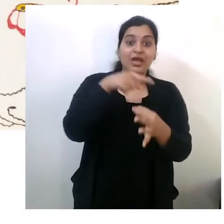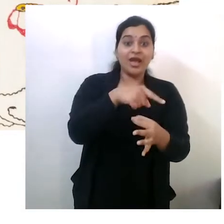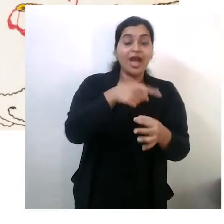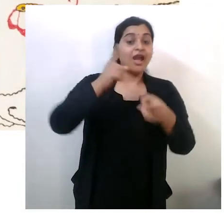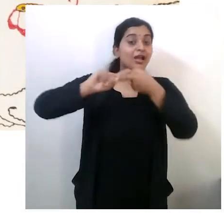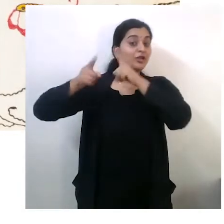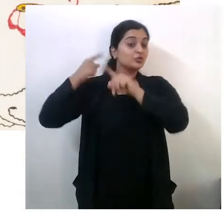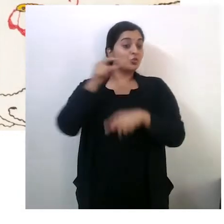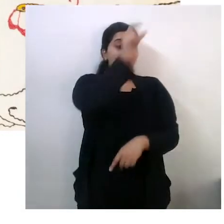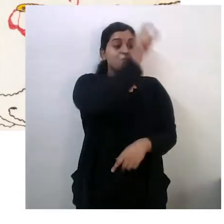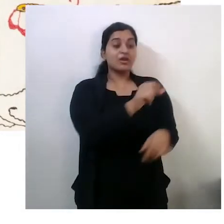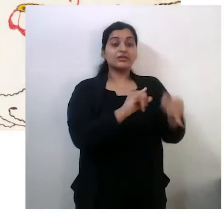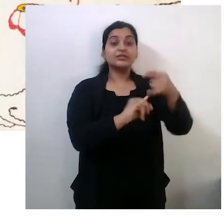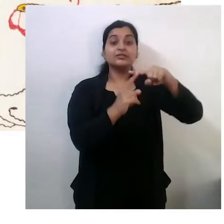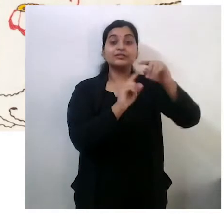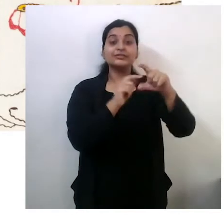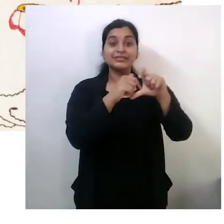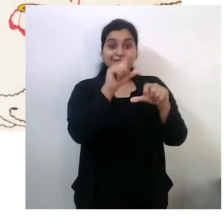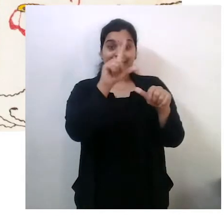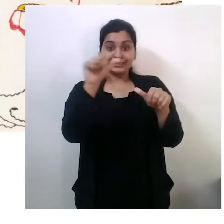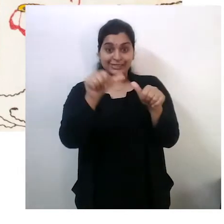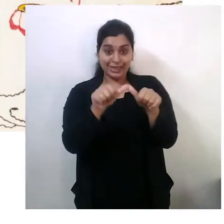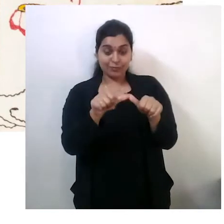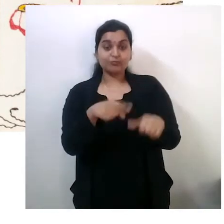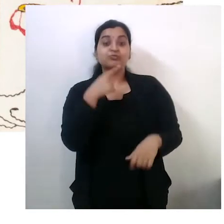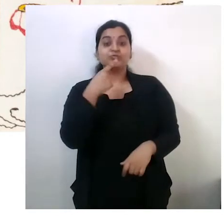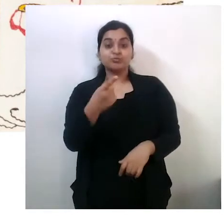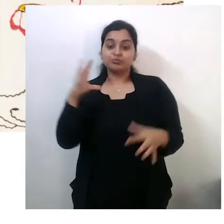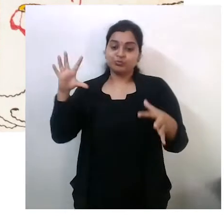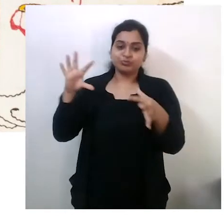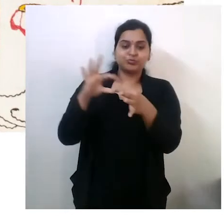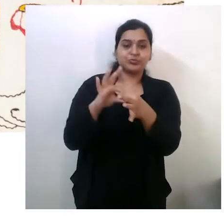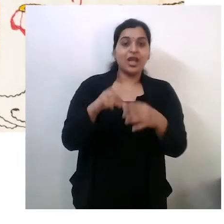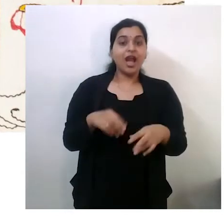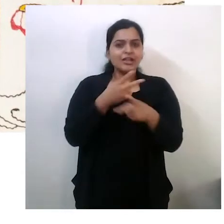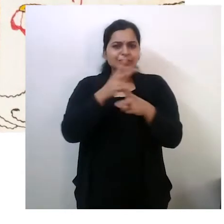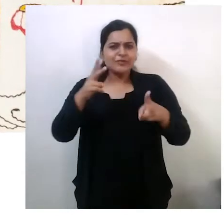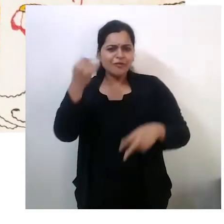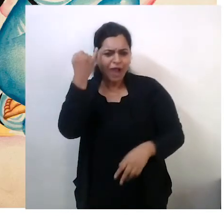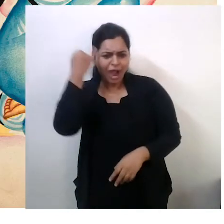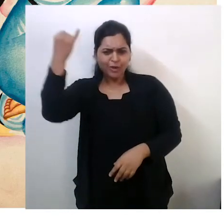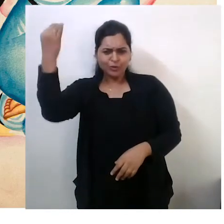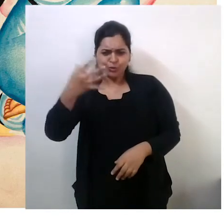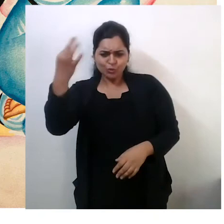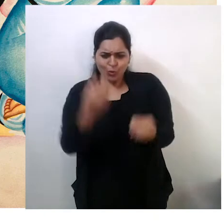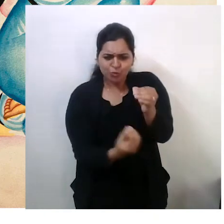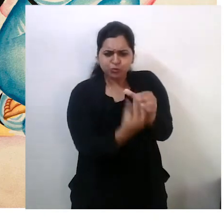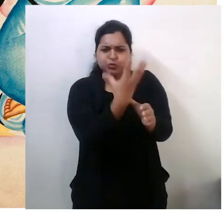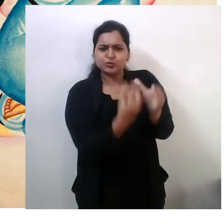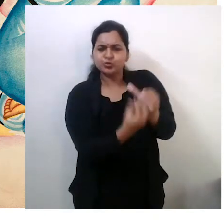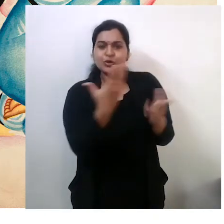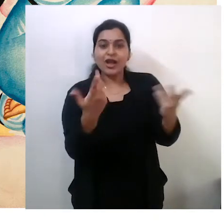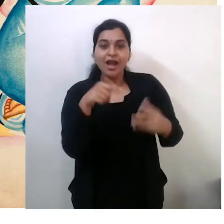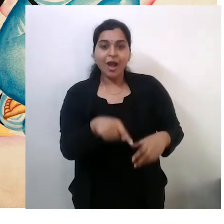quilt is immensely creative. See how the maker, Bhomik, combines angels wearing saris, women grooming themselves